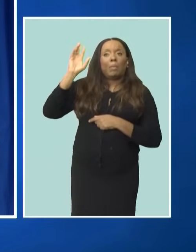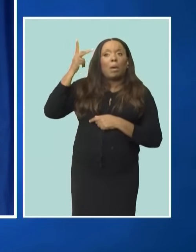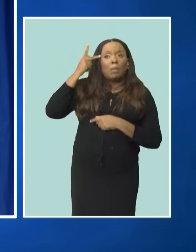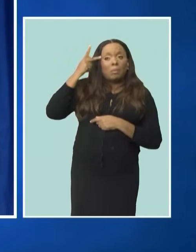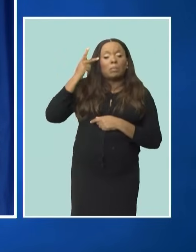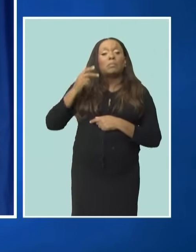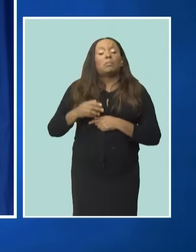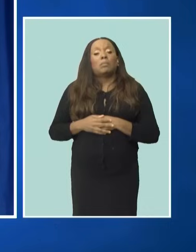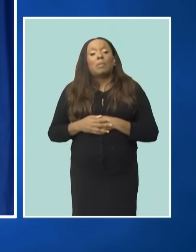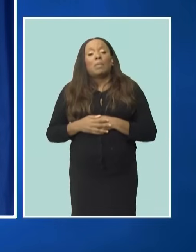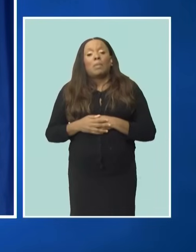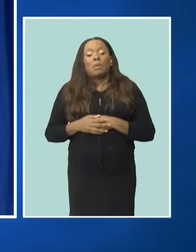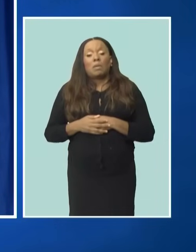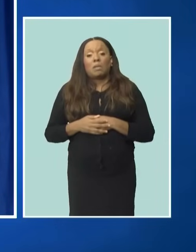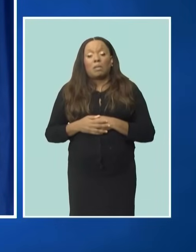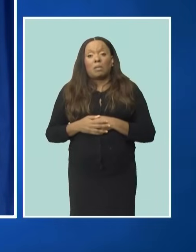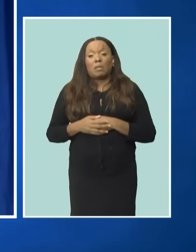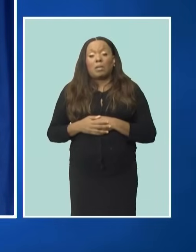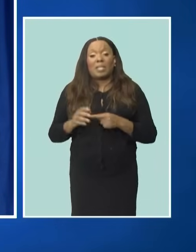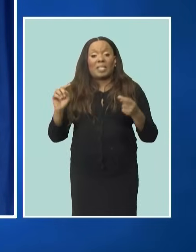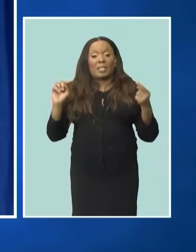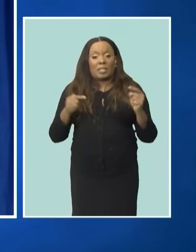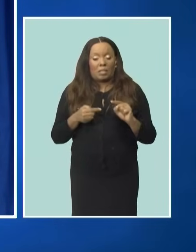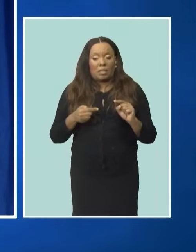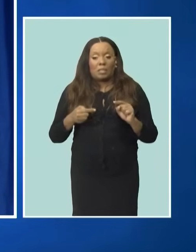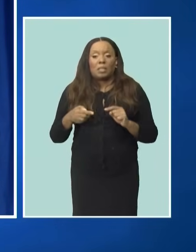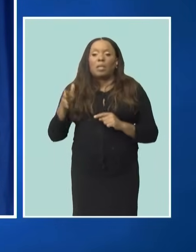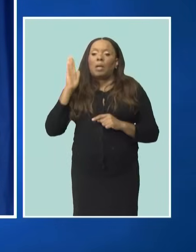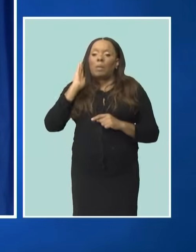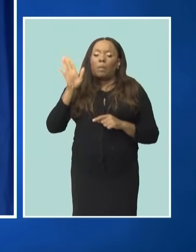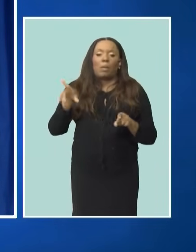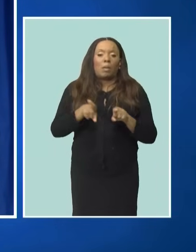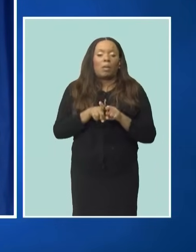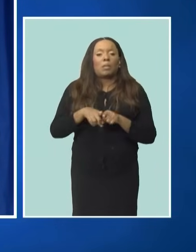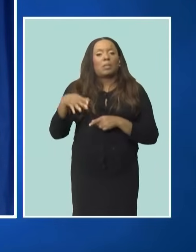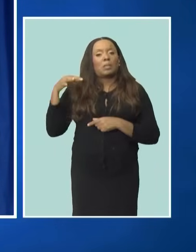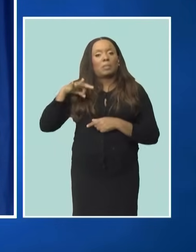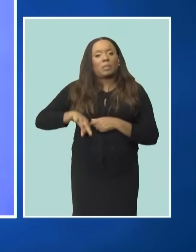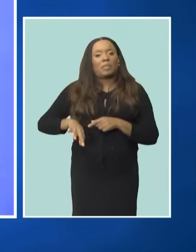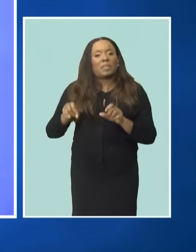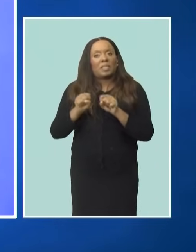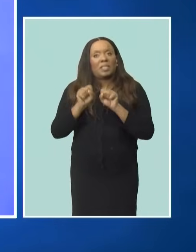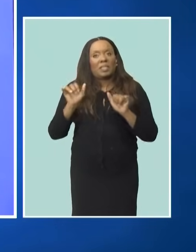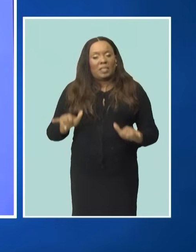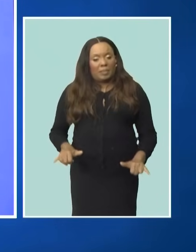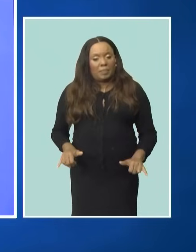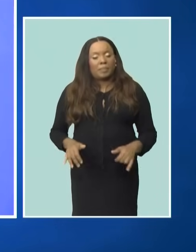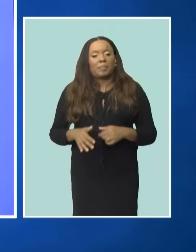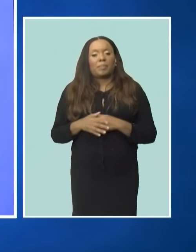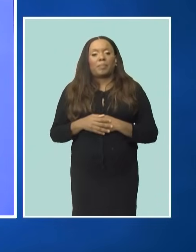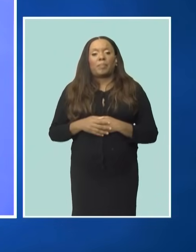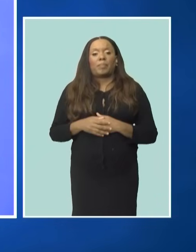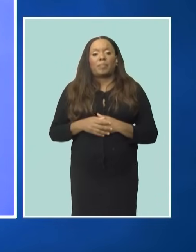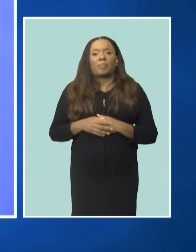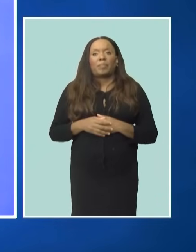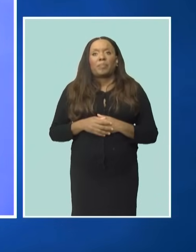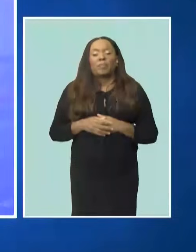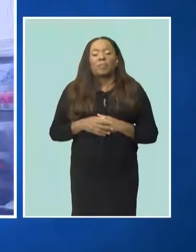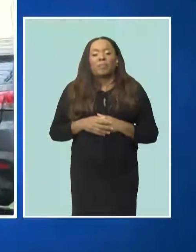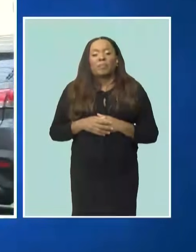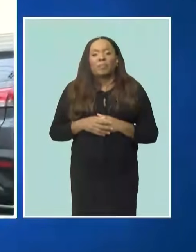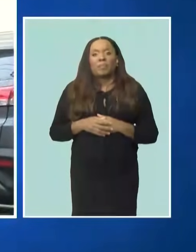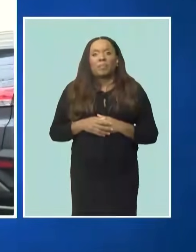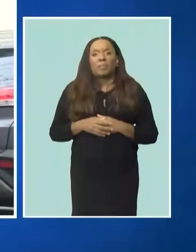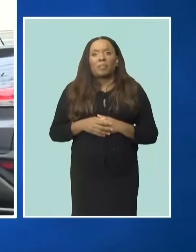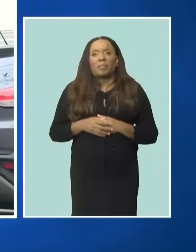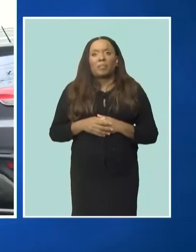employment injury will also be part of the benefit system. And an individual can now be registered